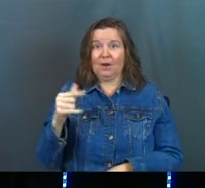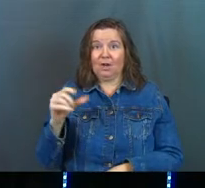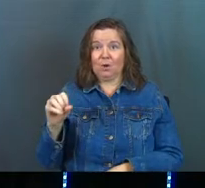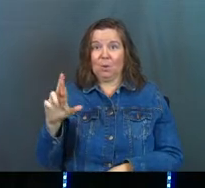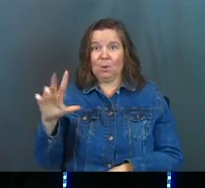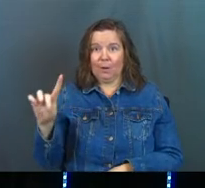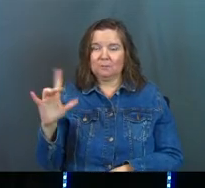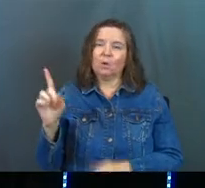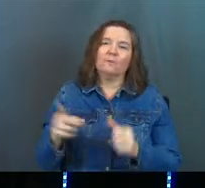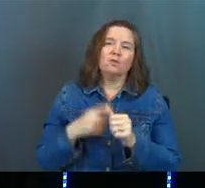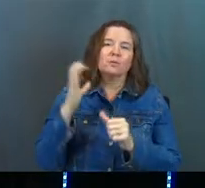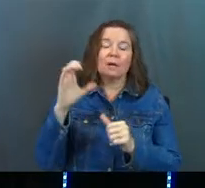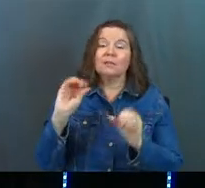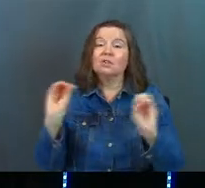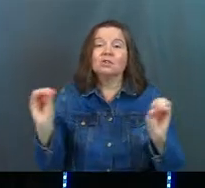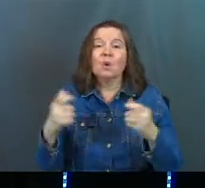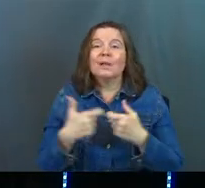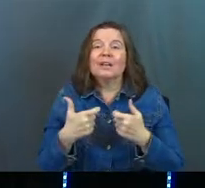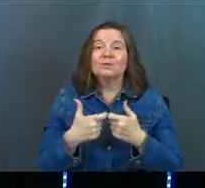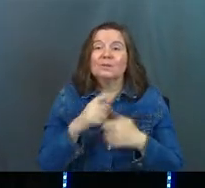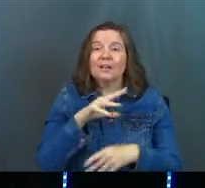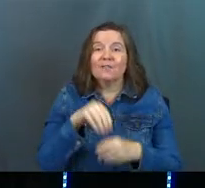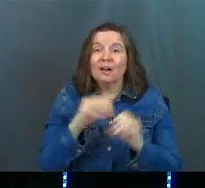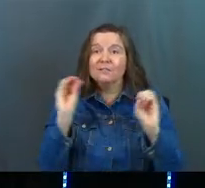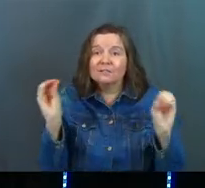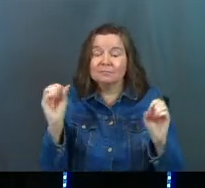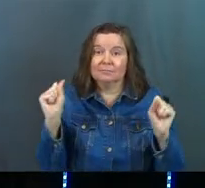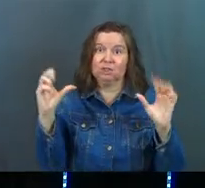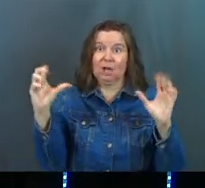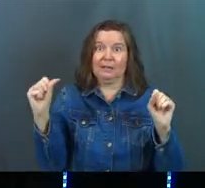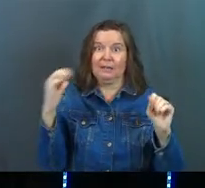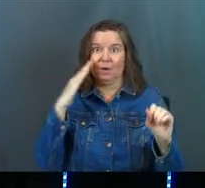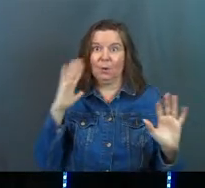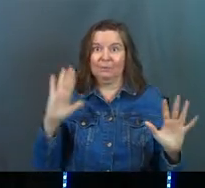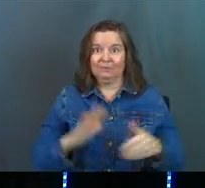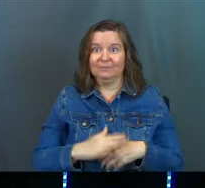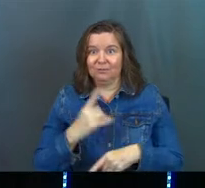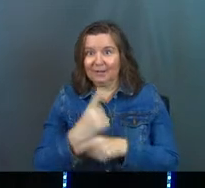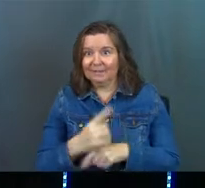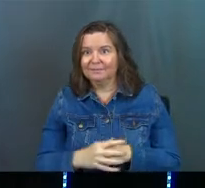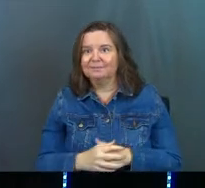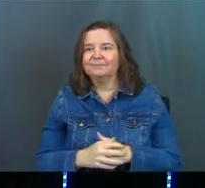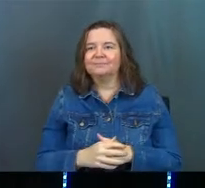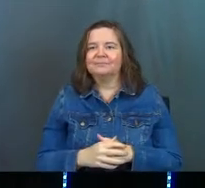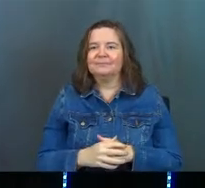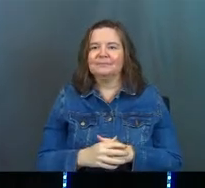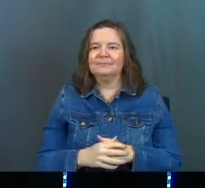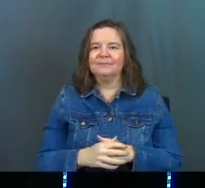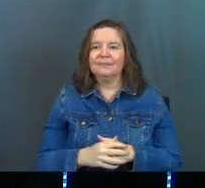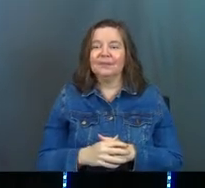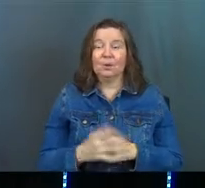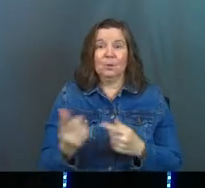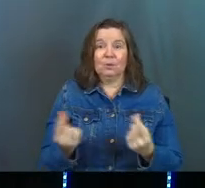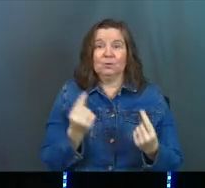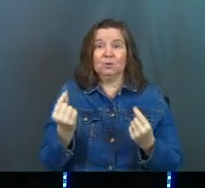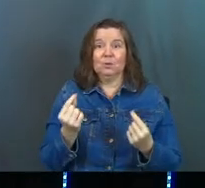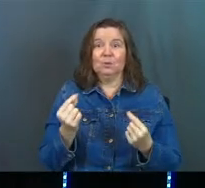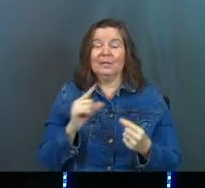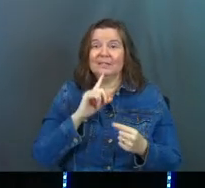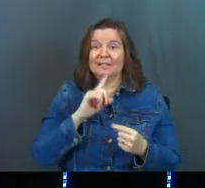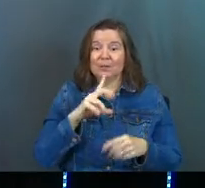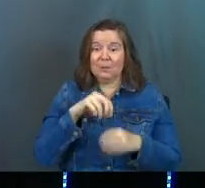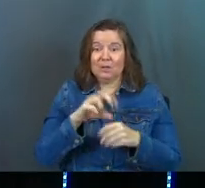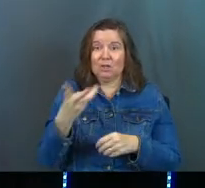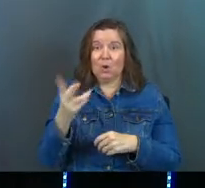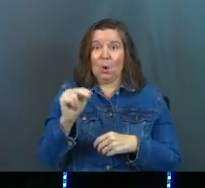And so here's the first concept. Number one, there's no electricity involved. Shocking, I know, right? What you do is